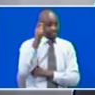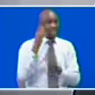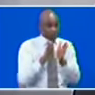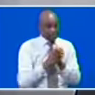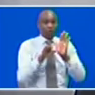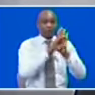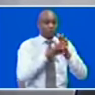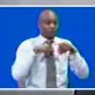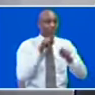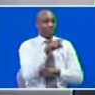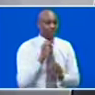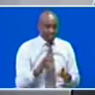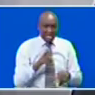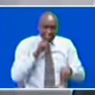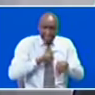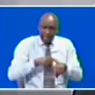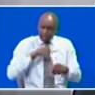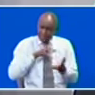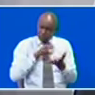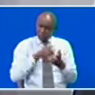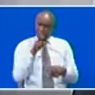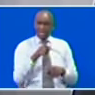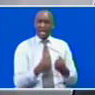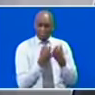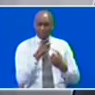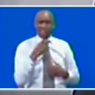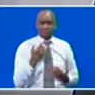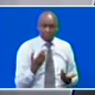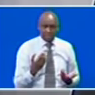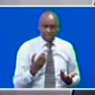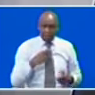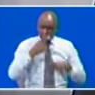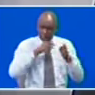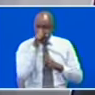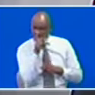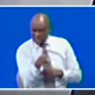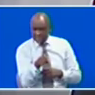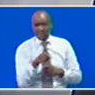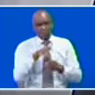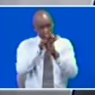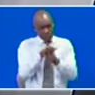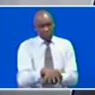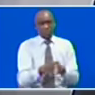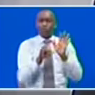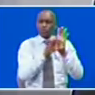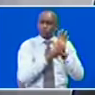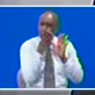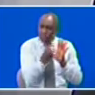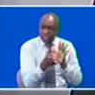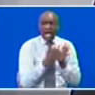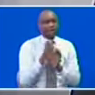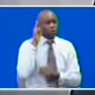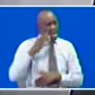Constitution. All right. So when you are left with a situation in which you have processes that are undermining our constitution and our